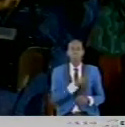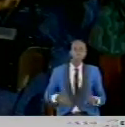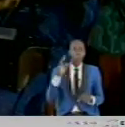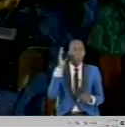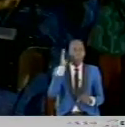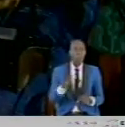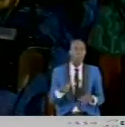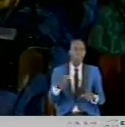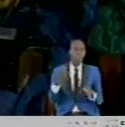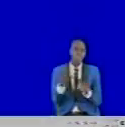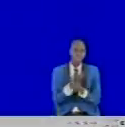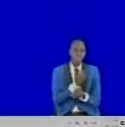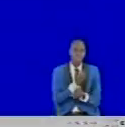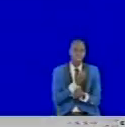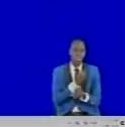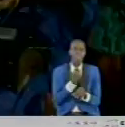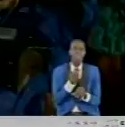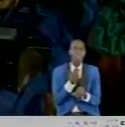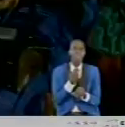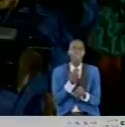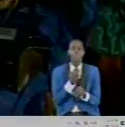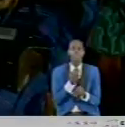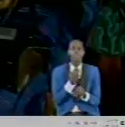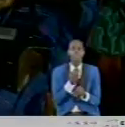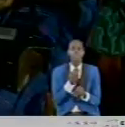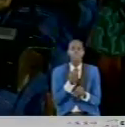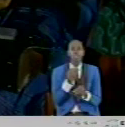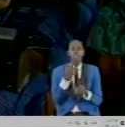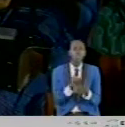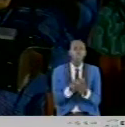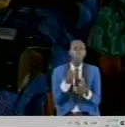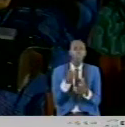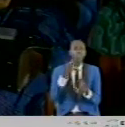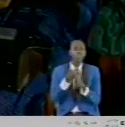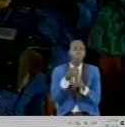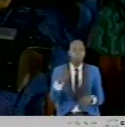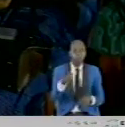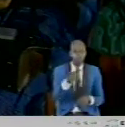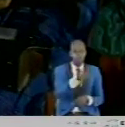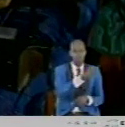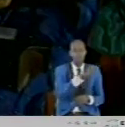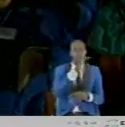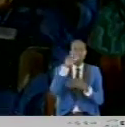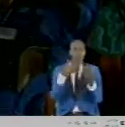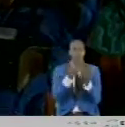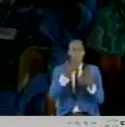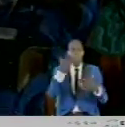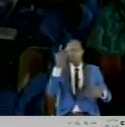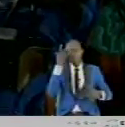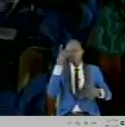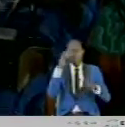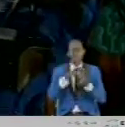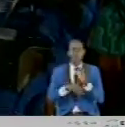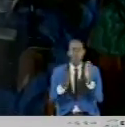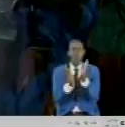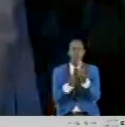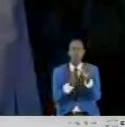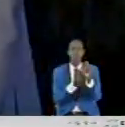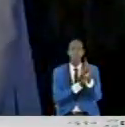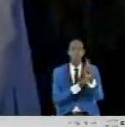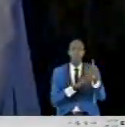from from you all sickness praise the Lord